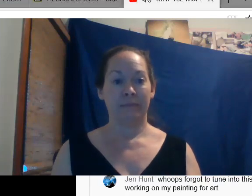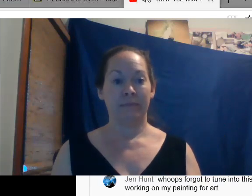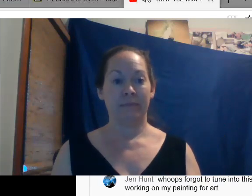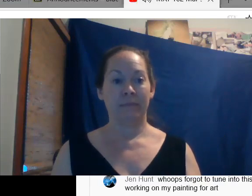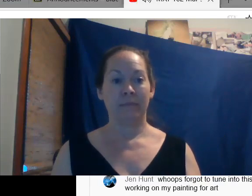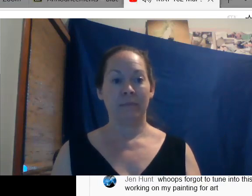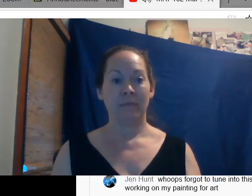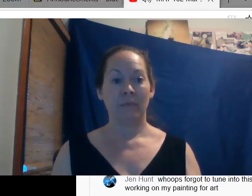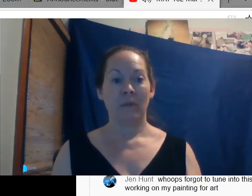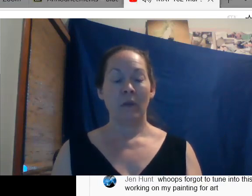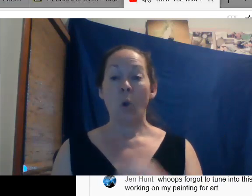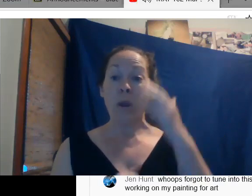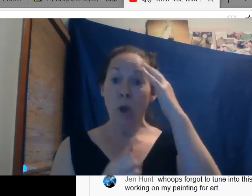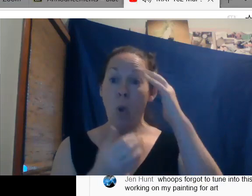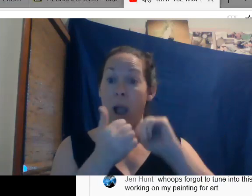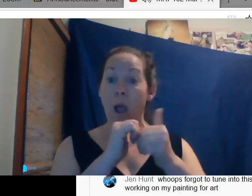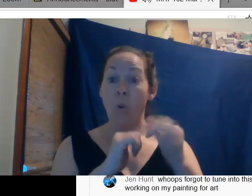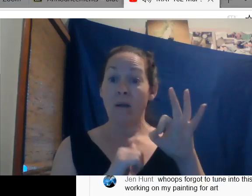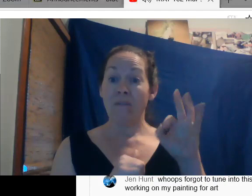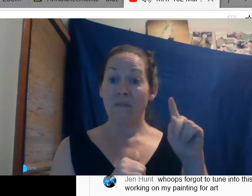learning how to factor